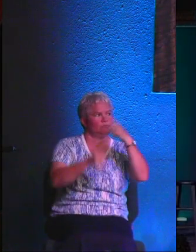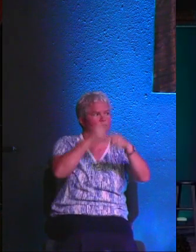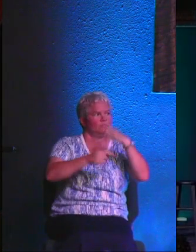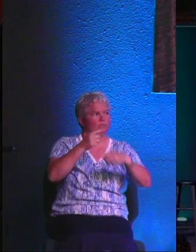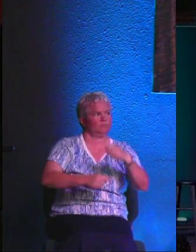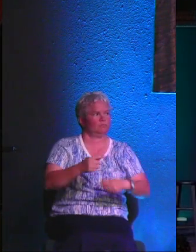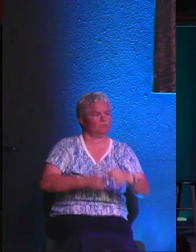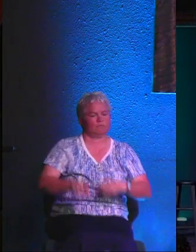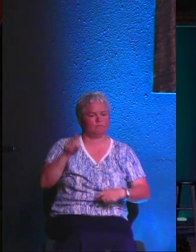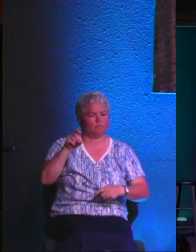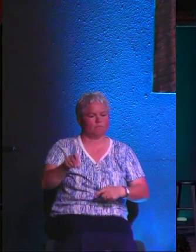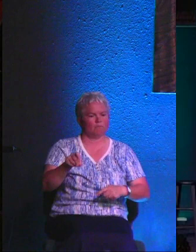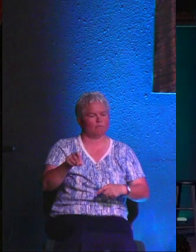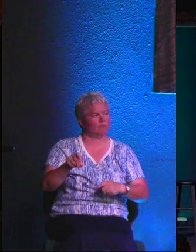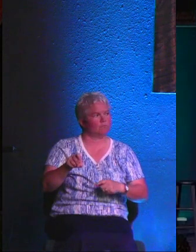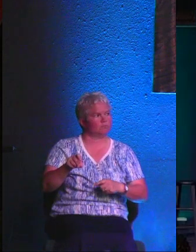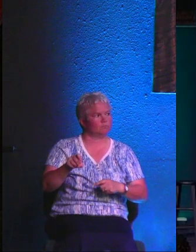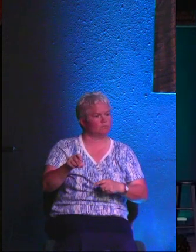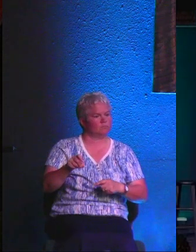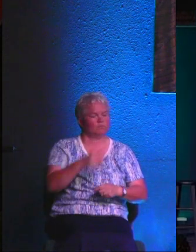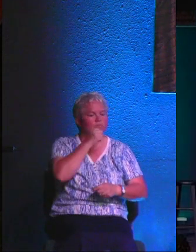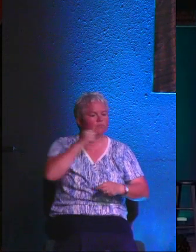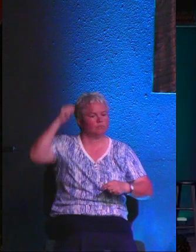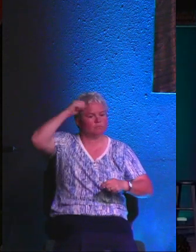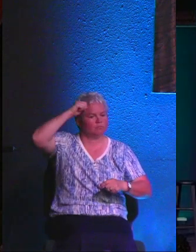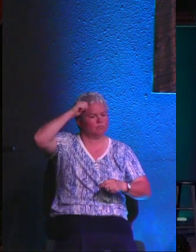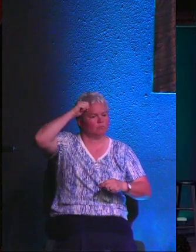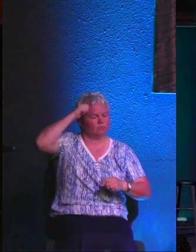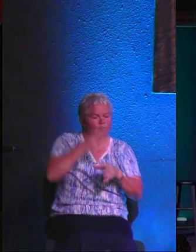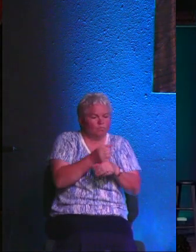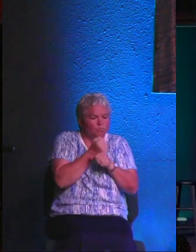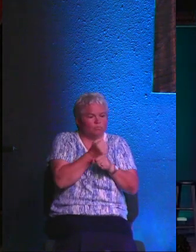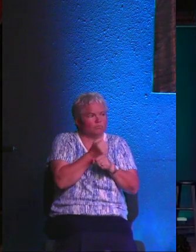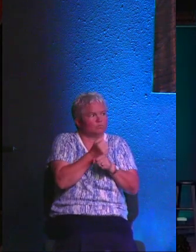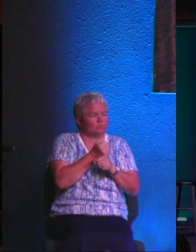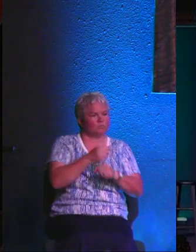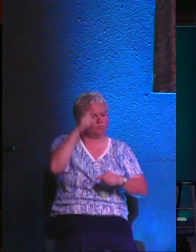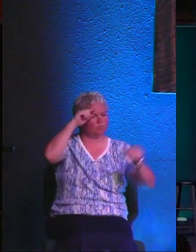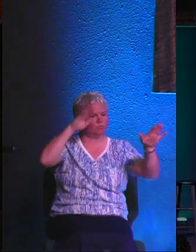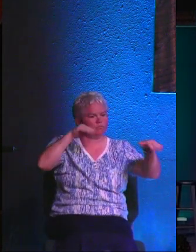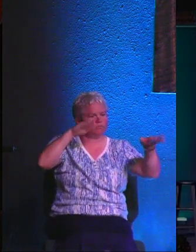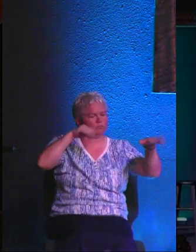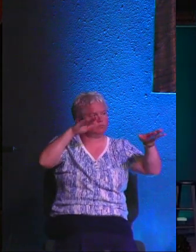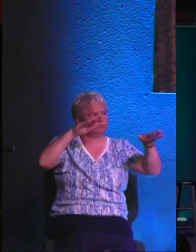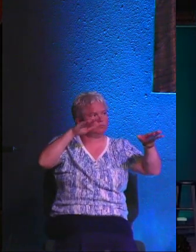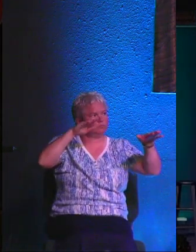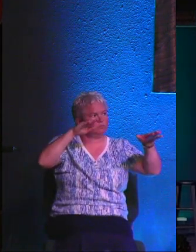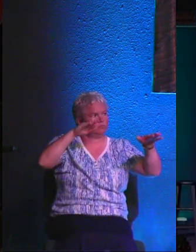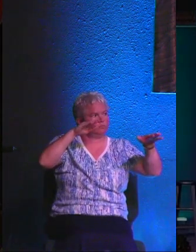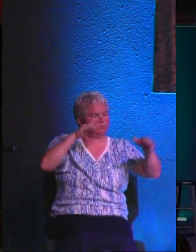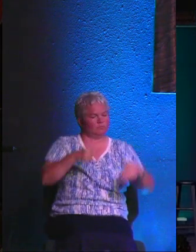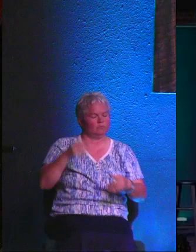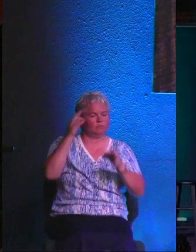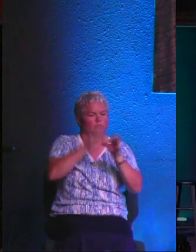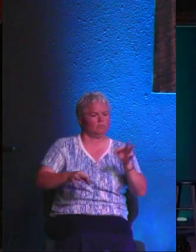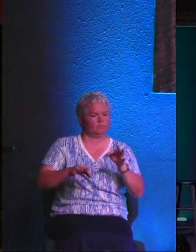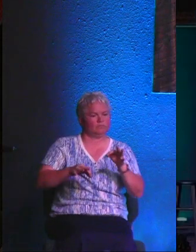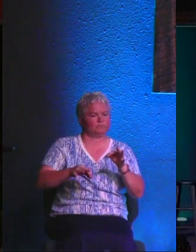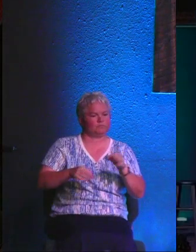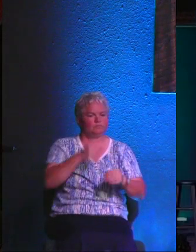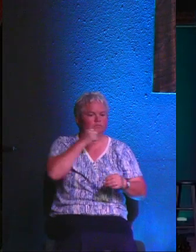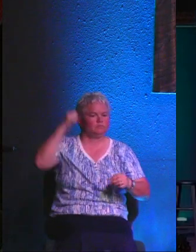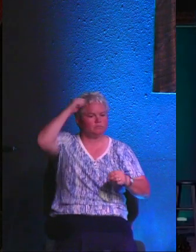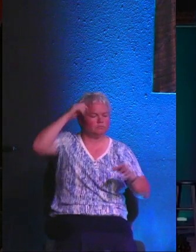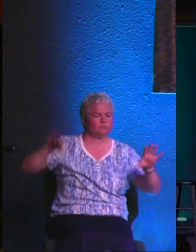coming down and the need for this youth to really grab a hold of hope. And one of my favorite things about Adult and